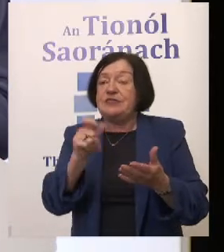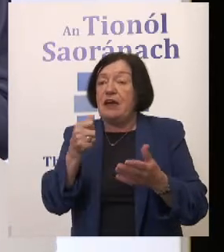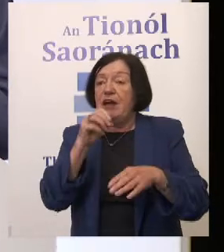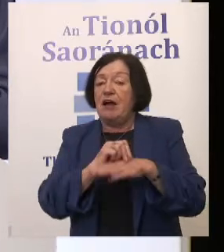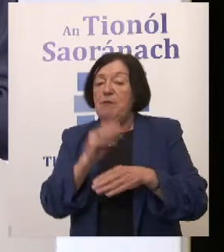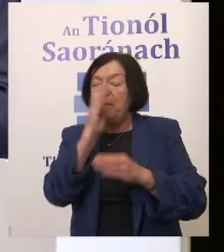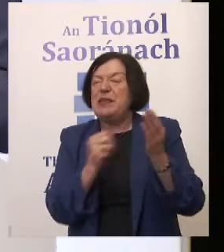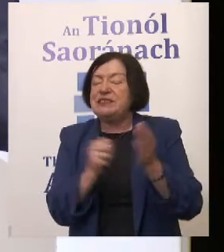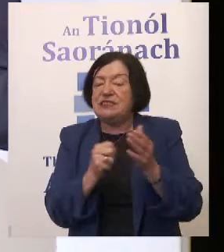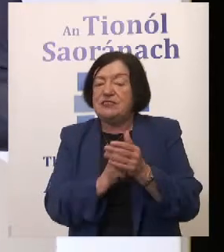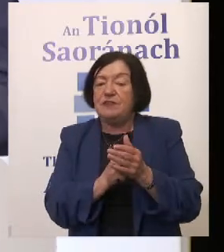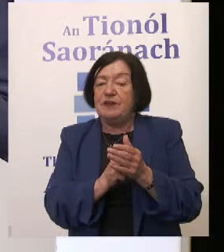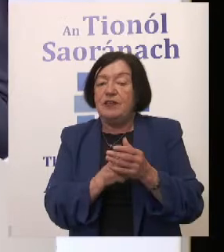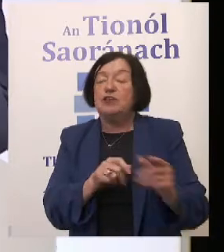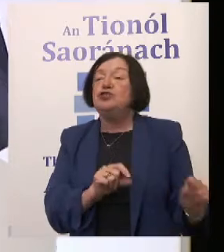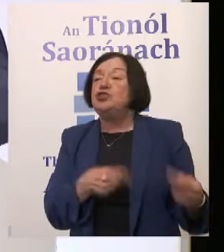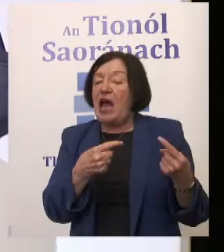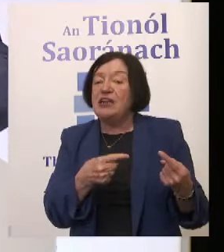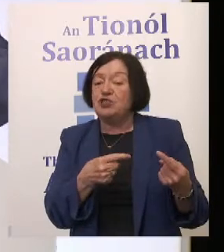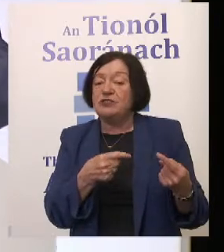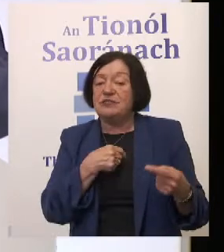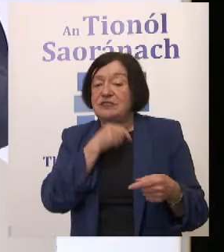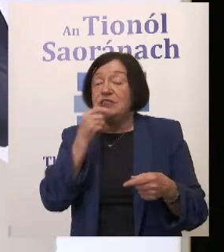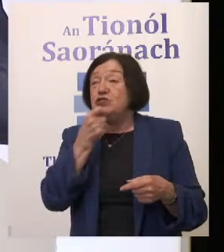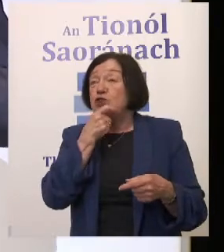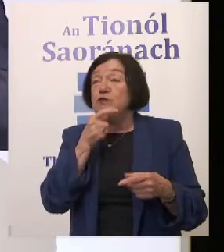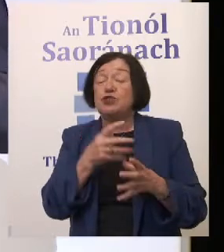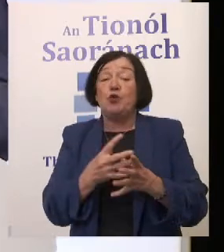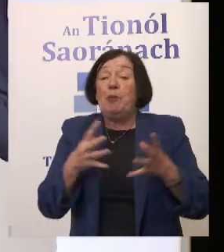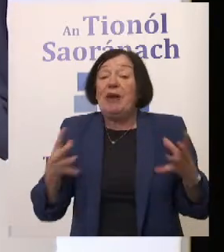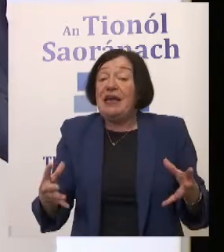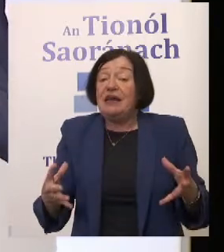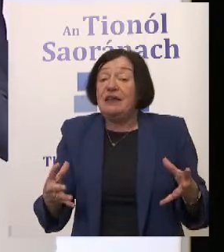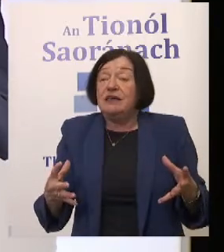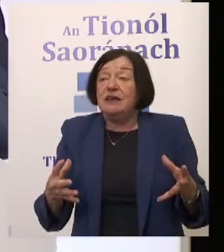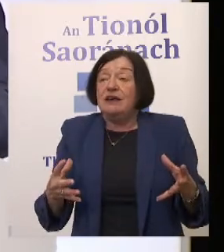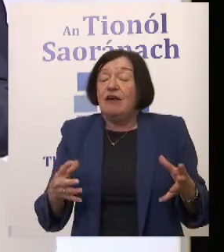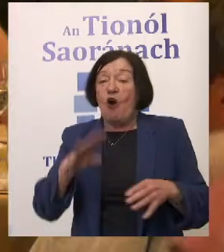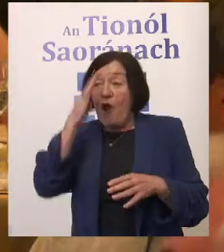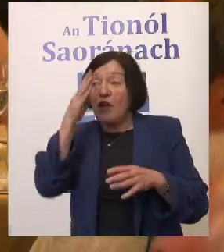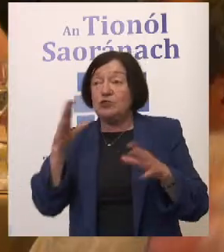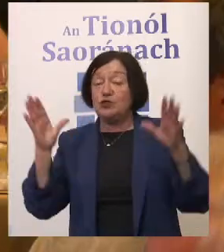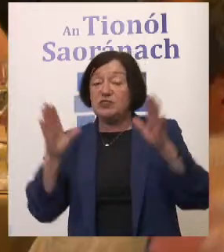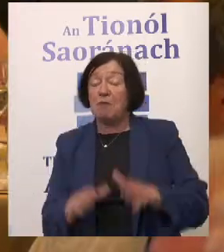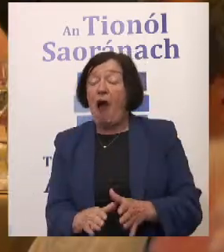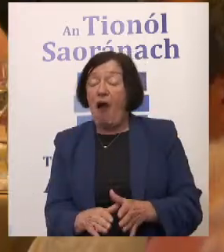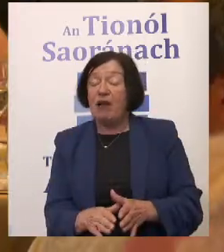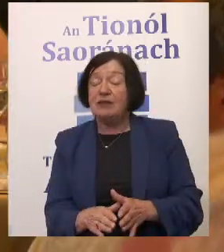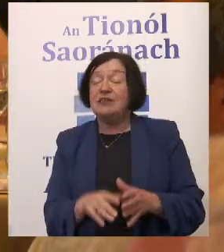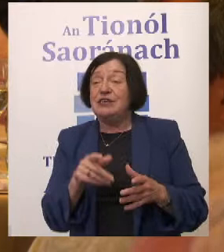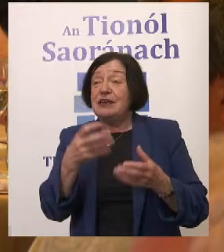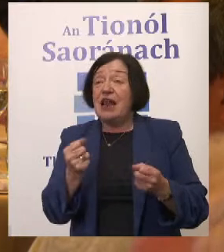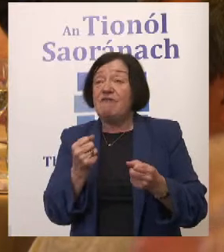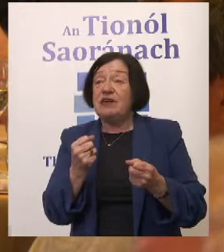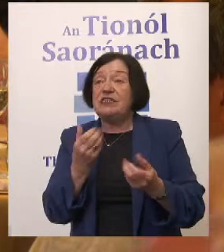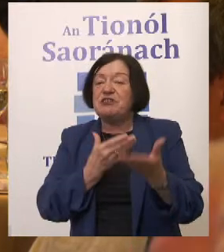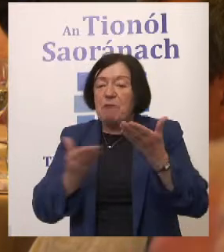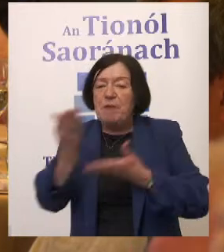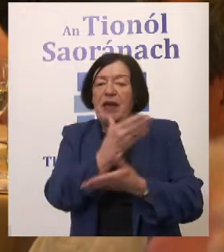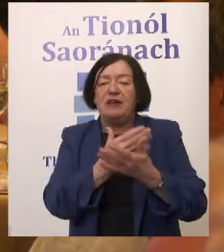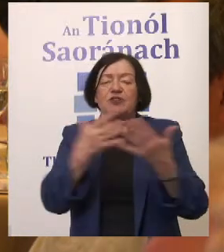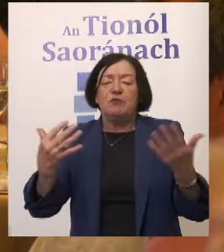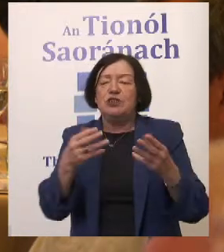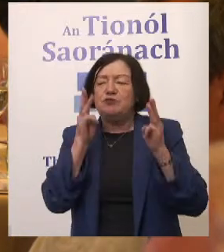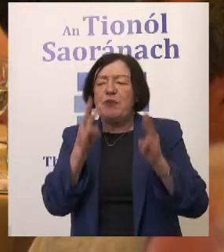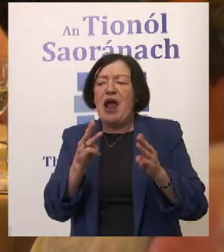taxation on business. Challenges, I said Dublin's too big, or Ireland's too small. You can have a debate about so much power